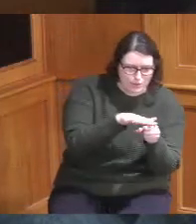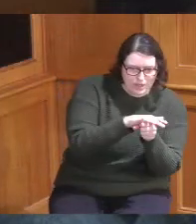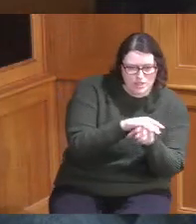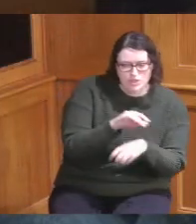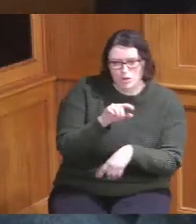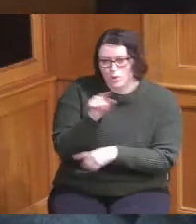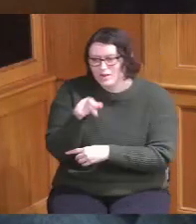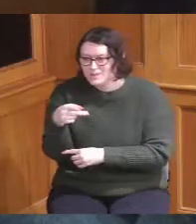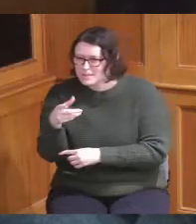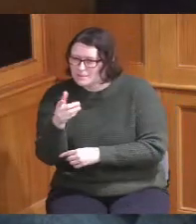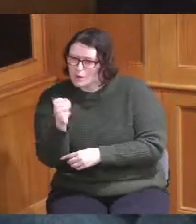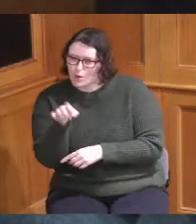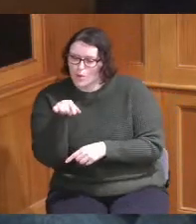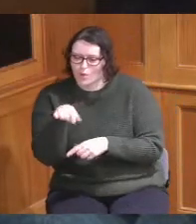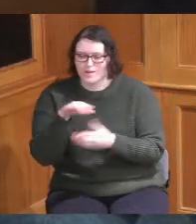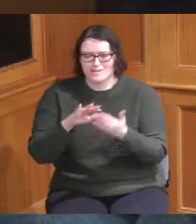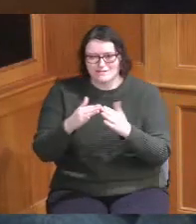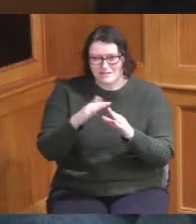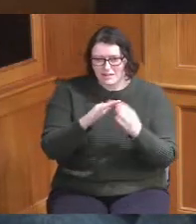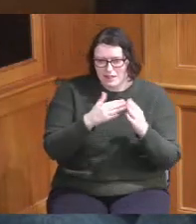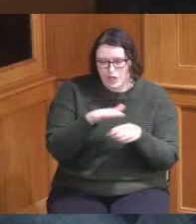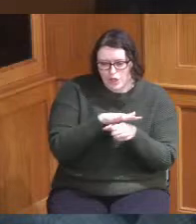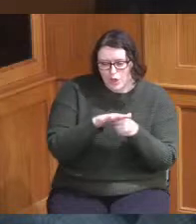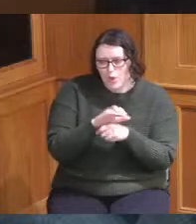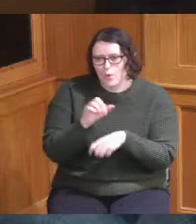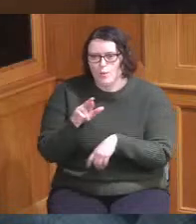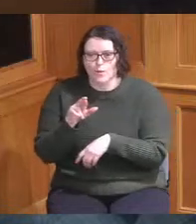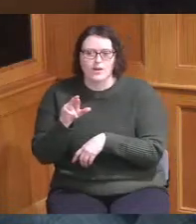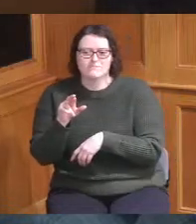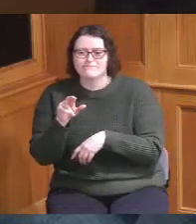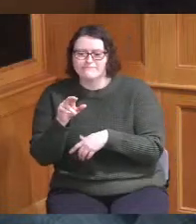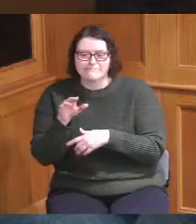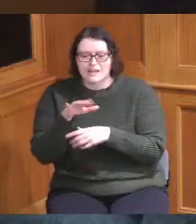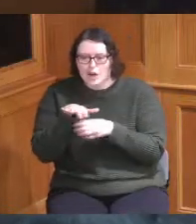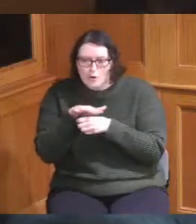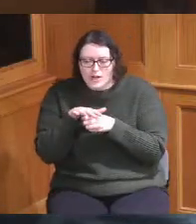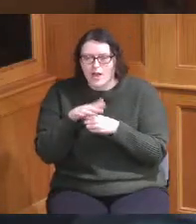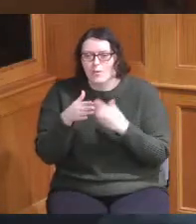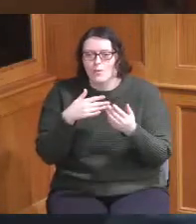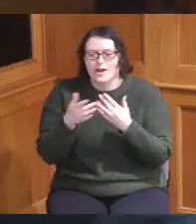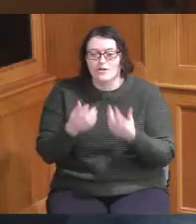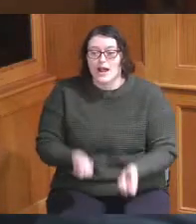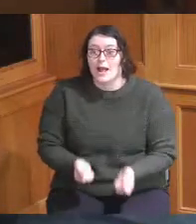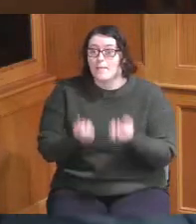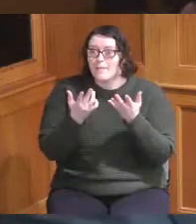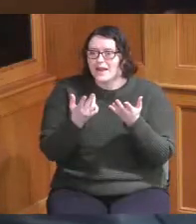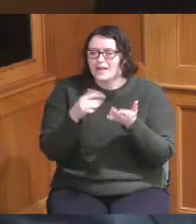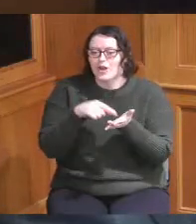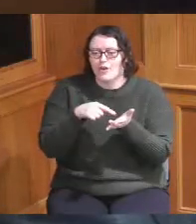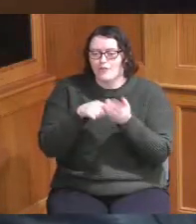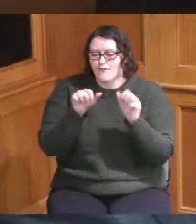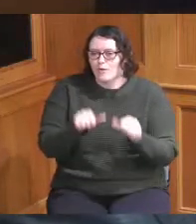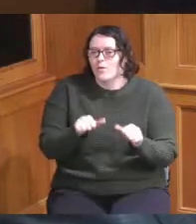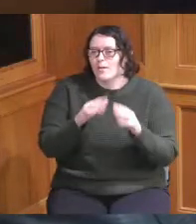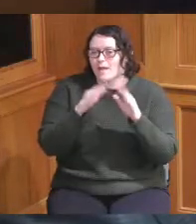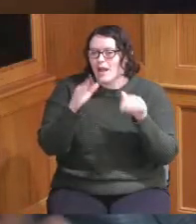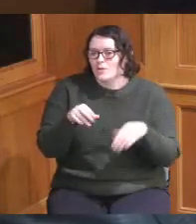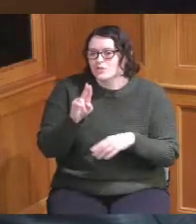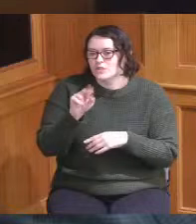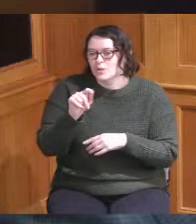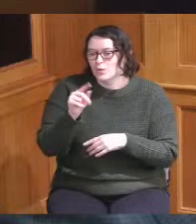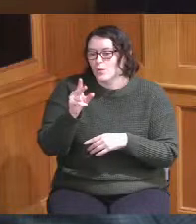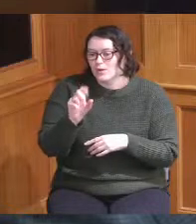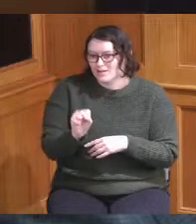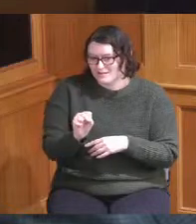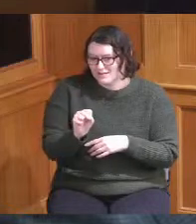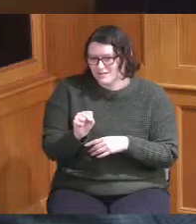code, this community, this municipality, and X amount of units. combined with the 50